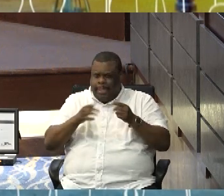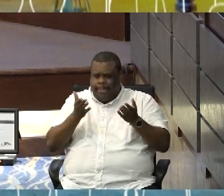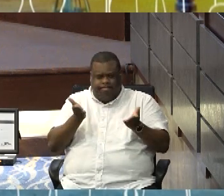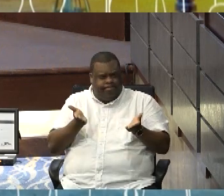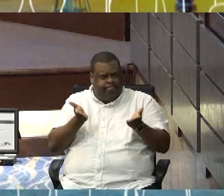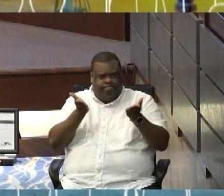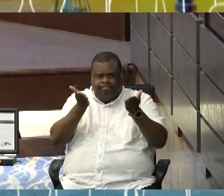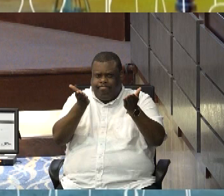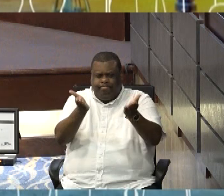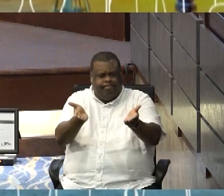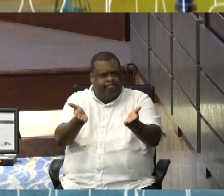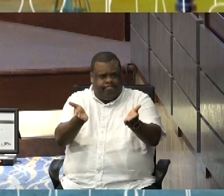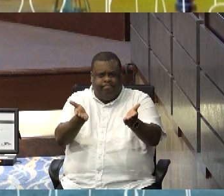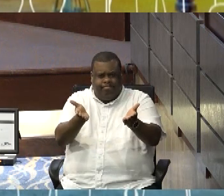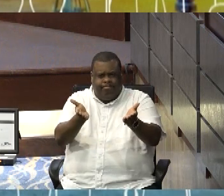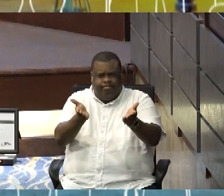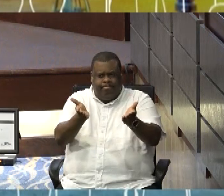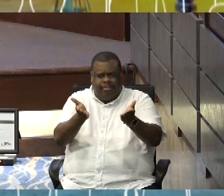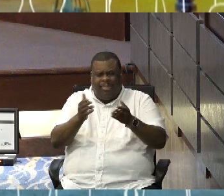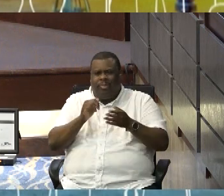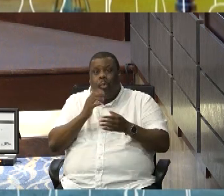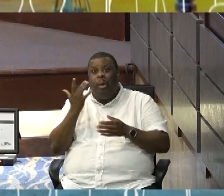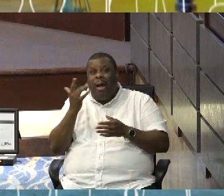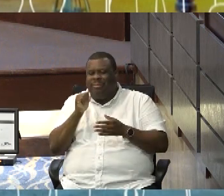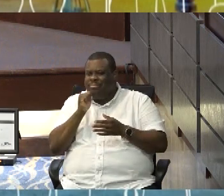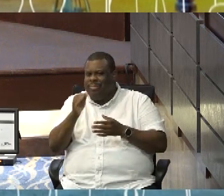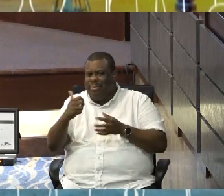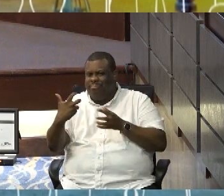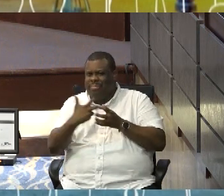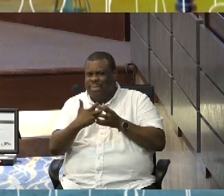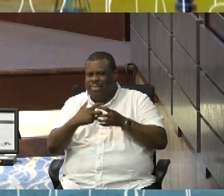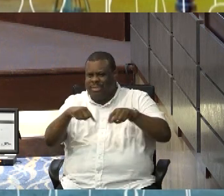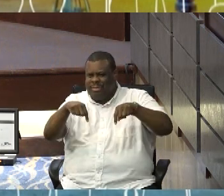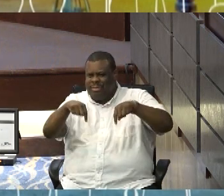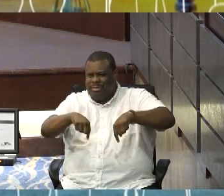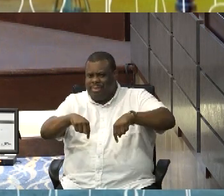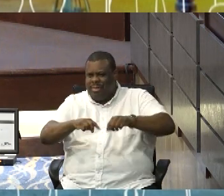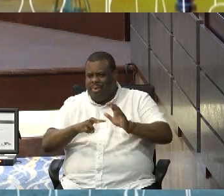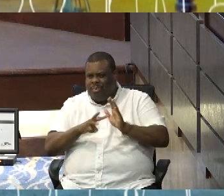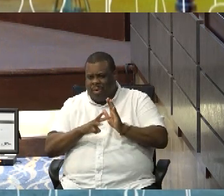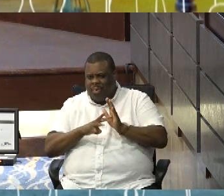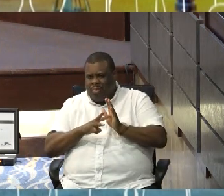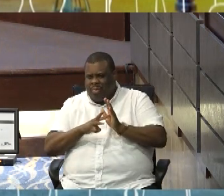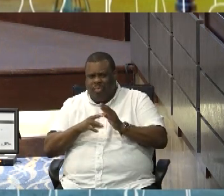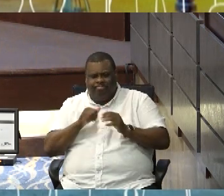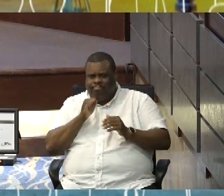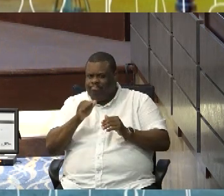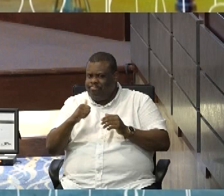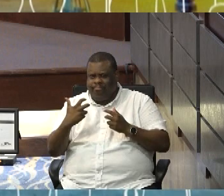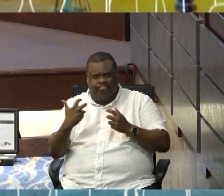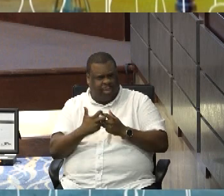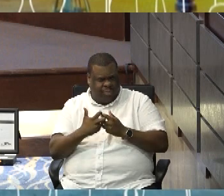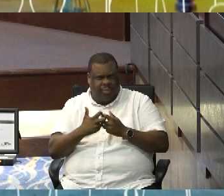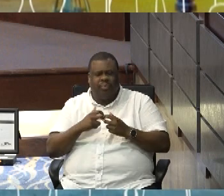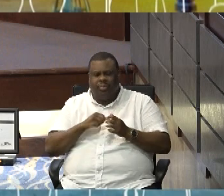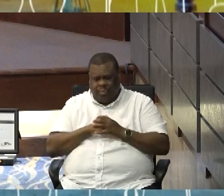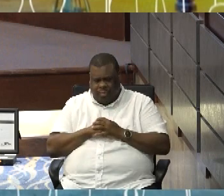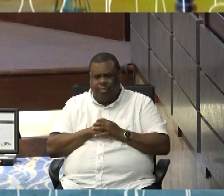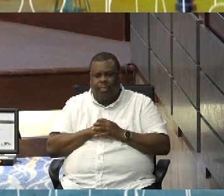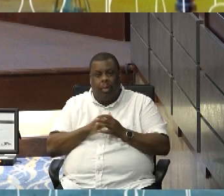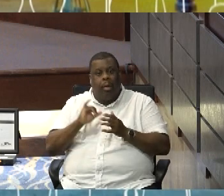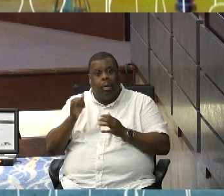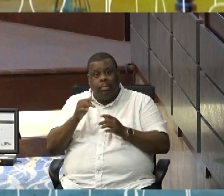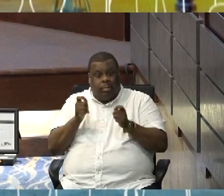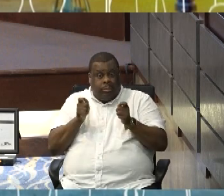of there are not suitable facilities. And they also presented several viable options for venue